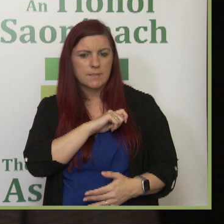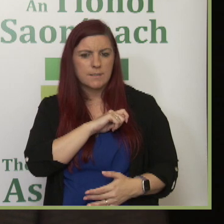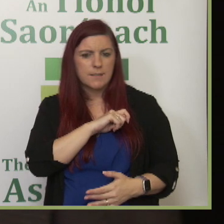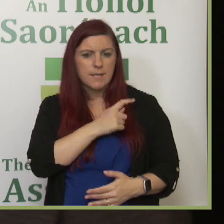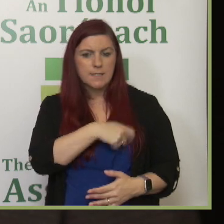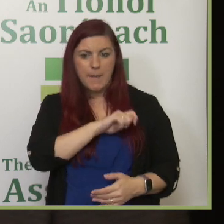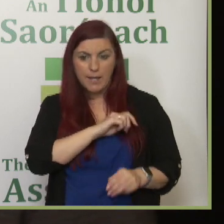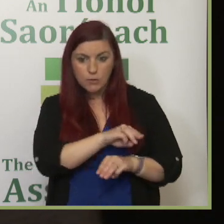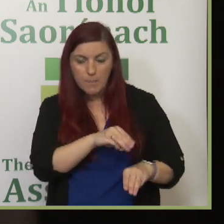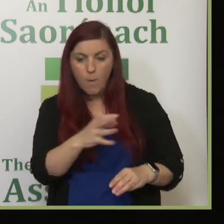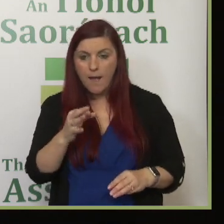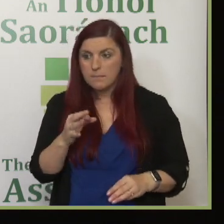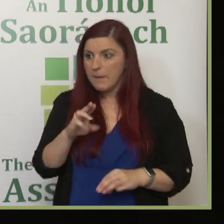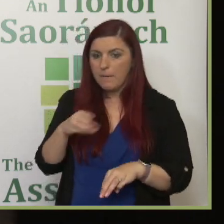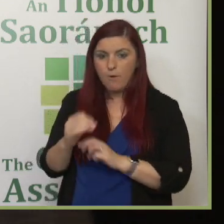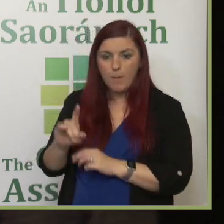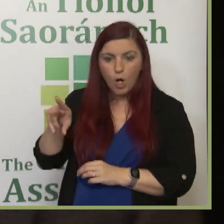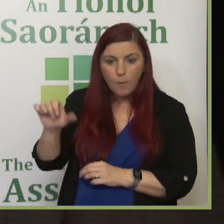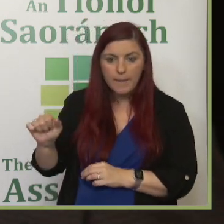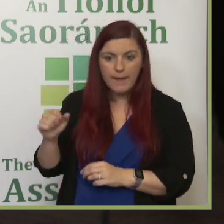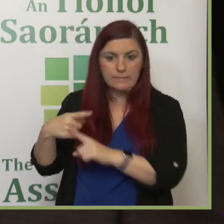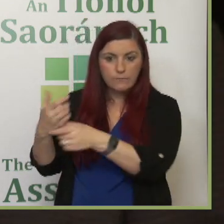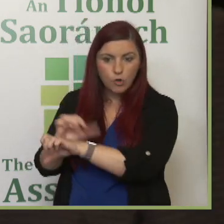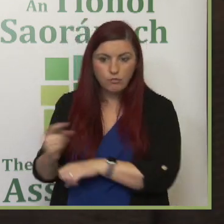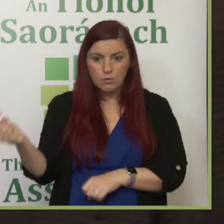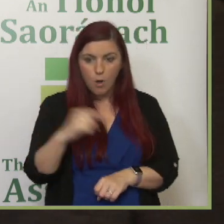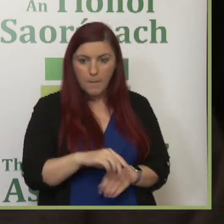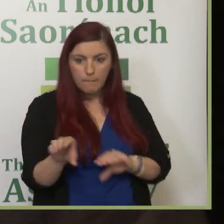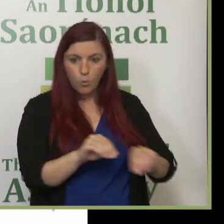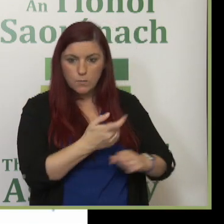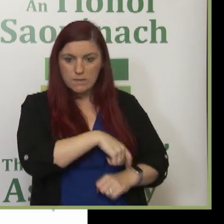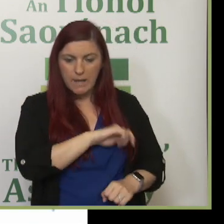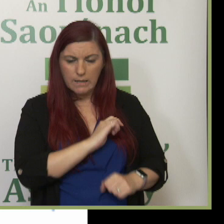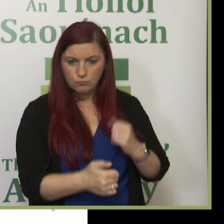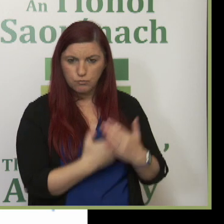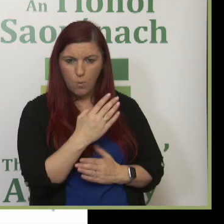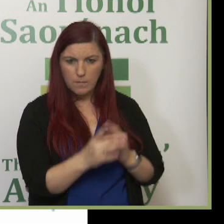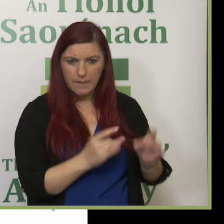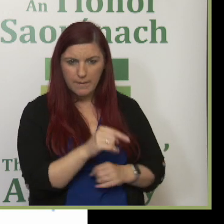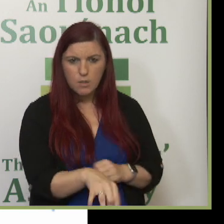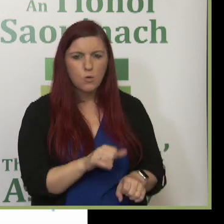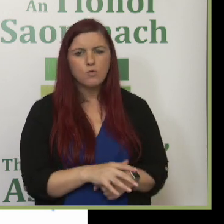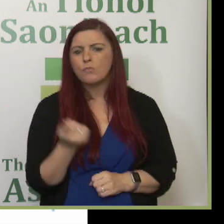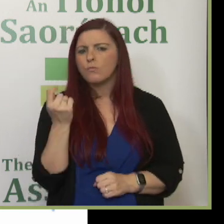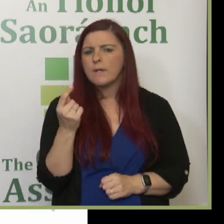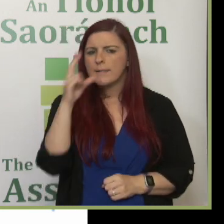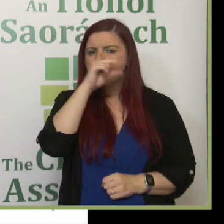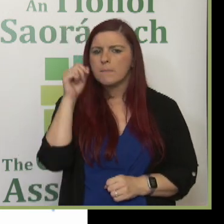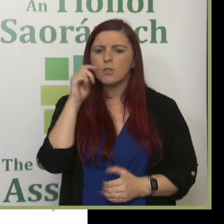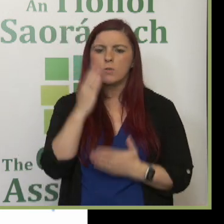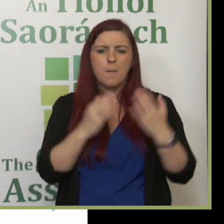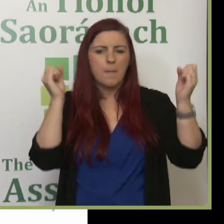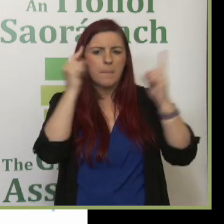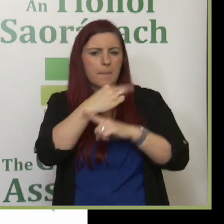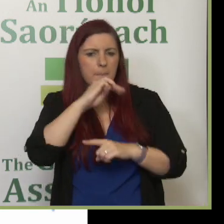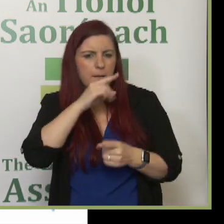nationals working there. That was in the papers yesterday. And just to give you a few recent examples of some of the complexity this means for us